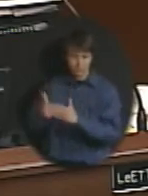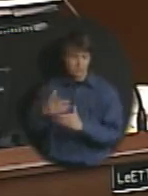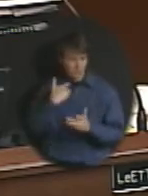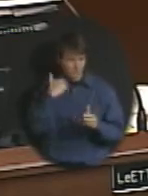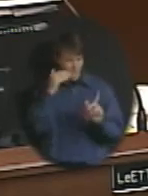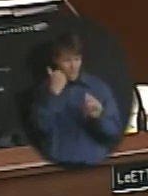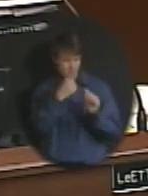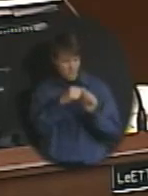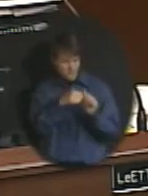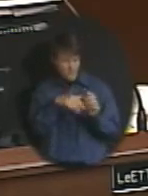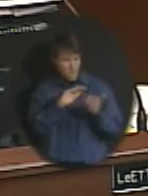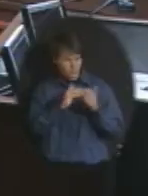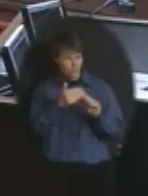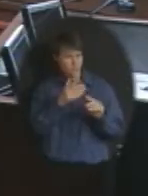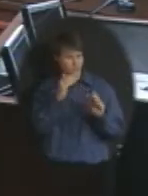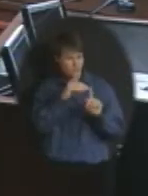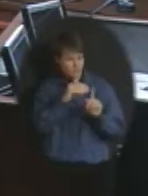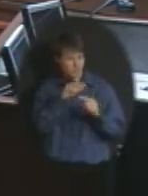of that.